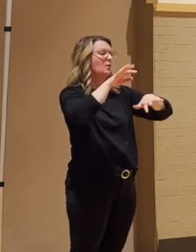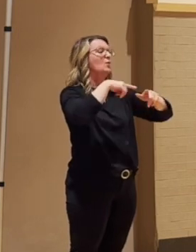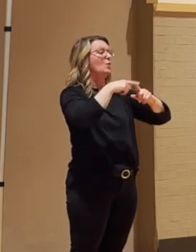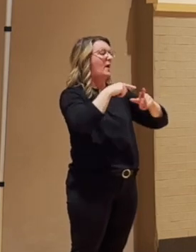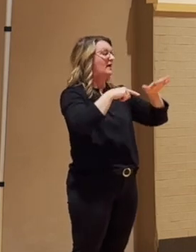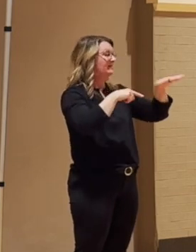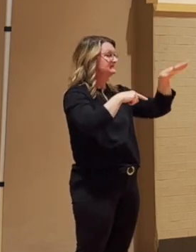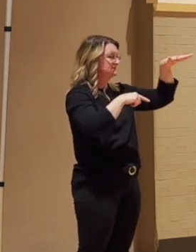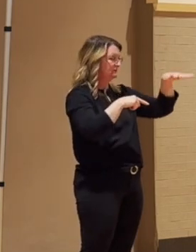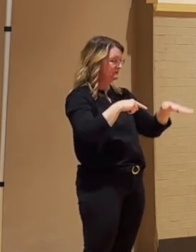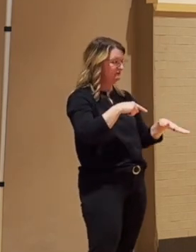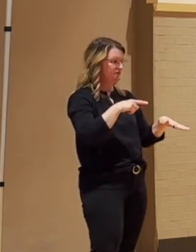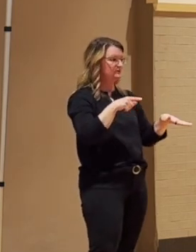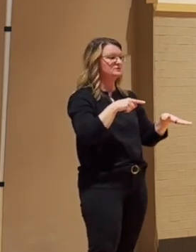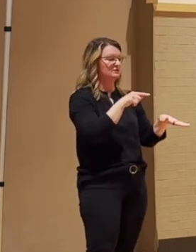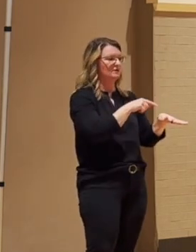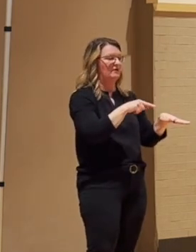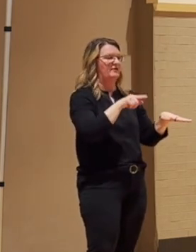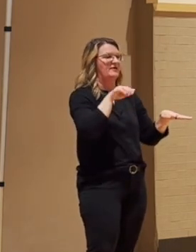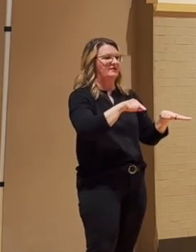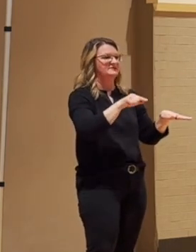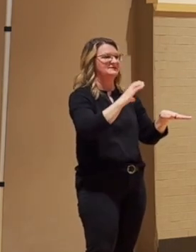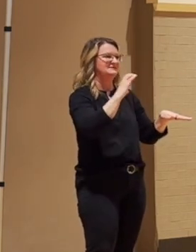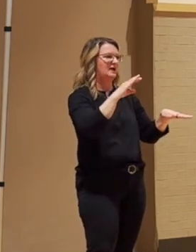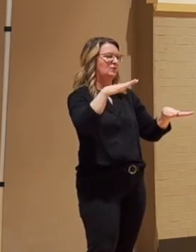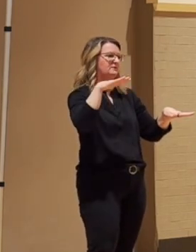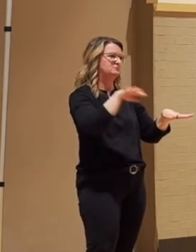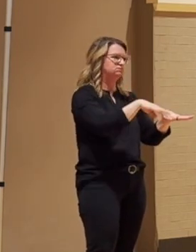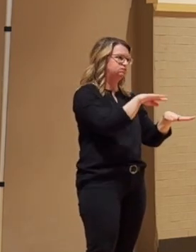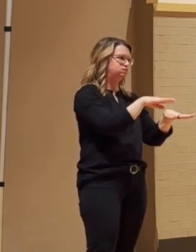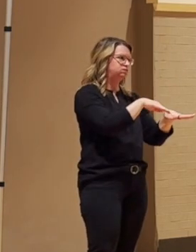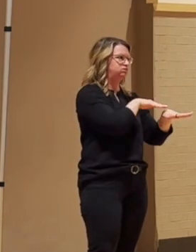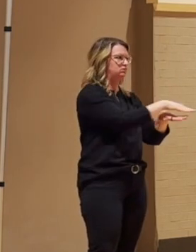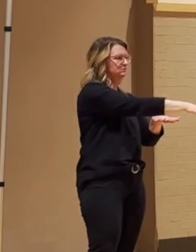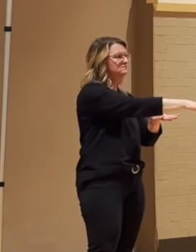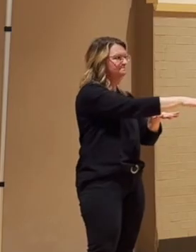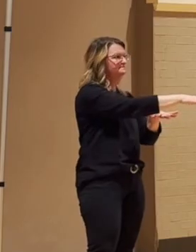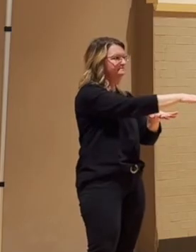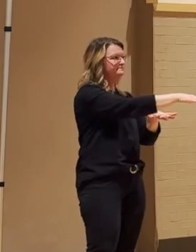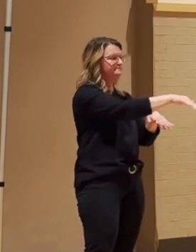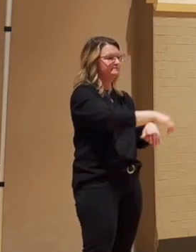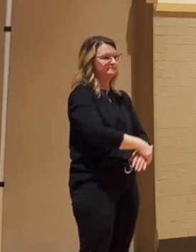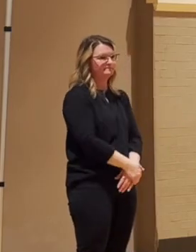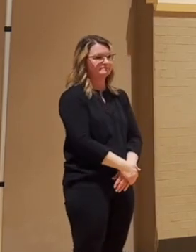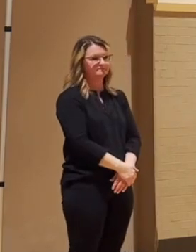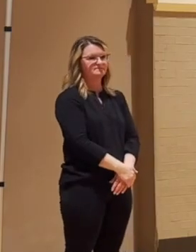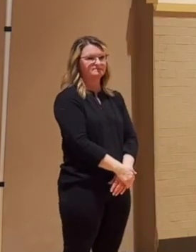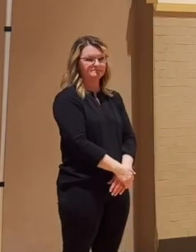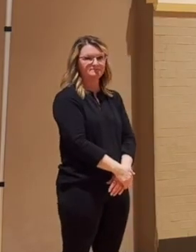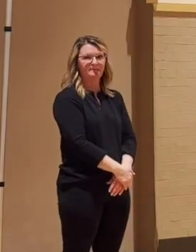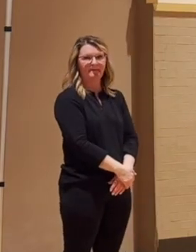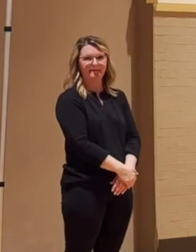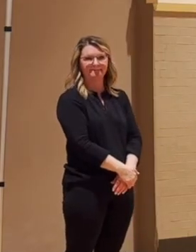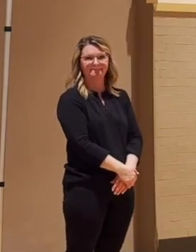capacity downstream, the tank will be drained back into the storm sewer and all the way